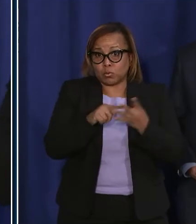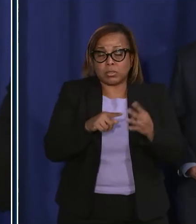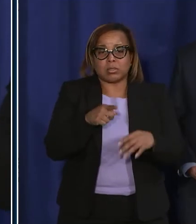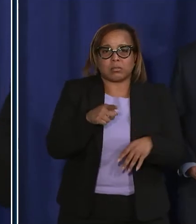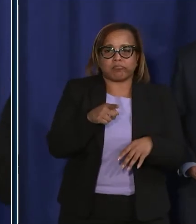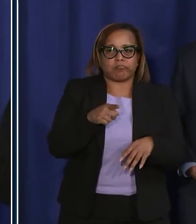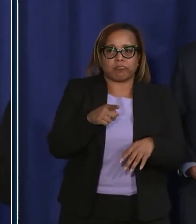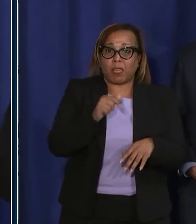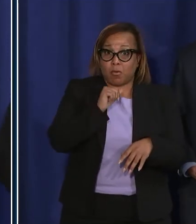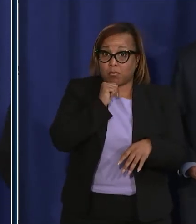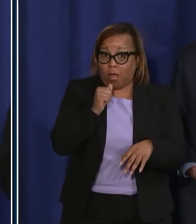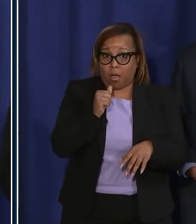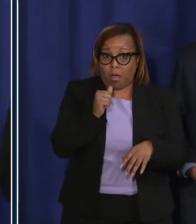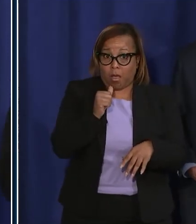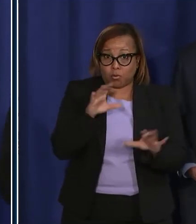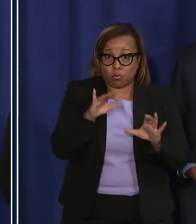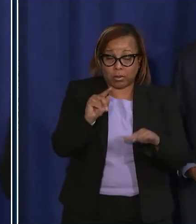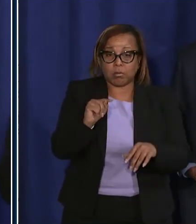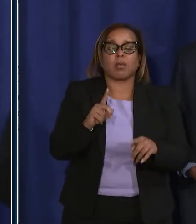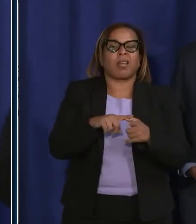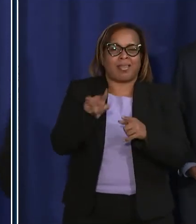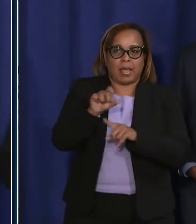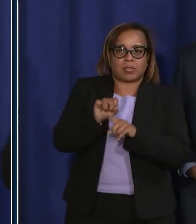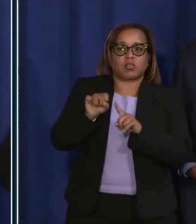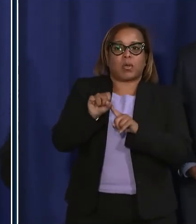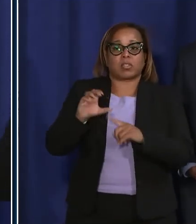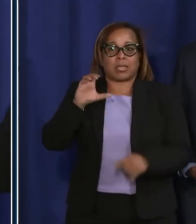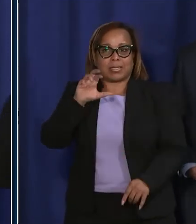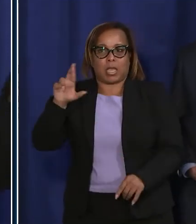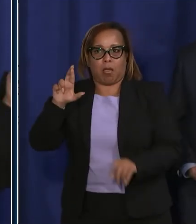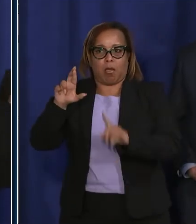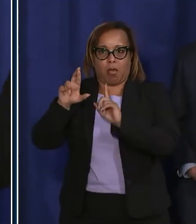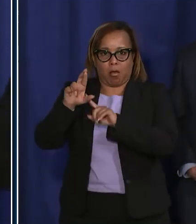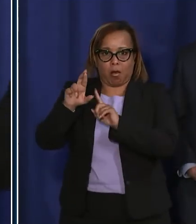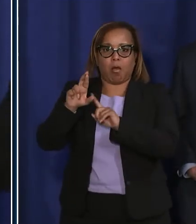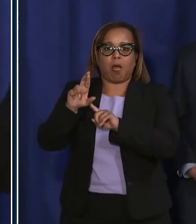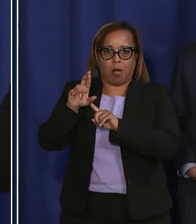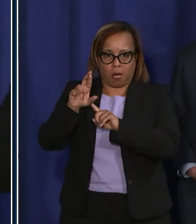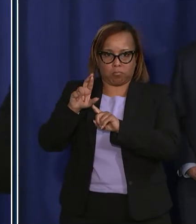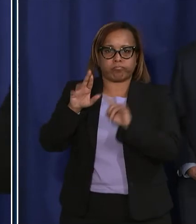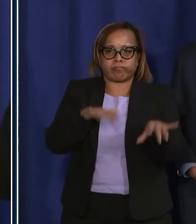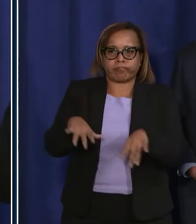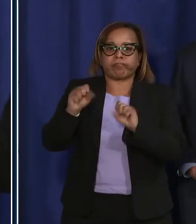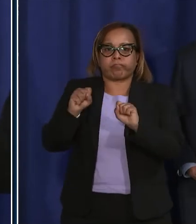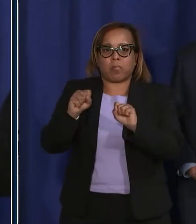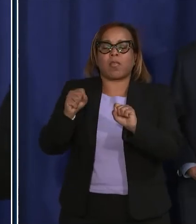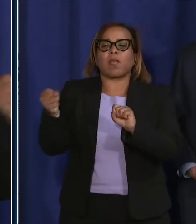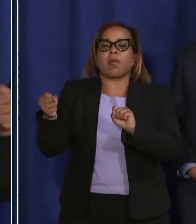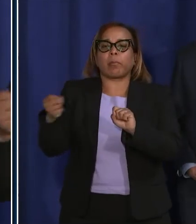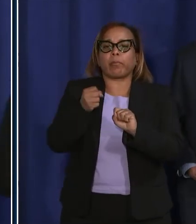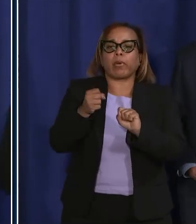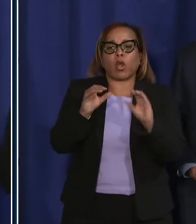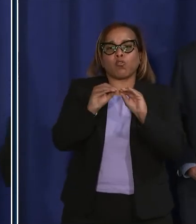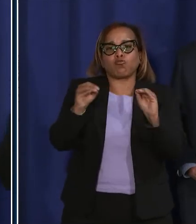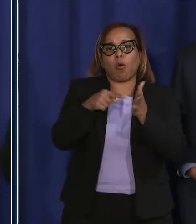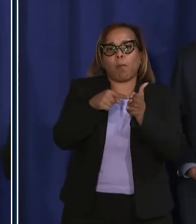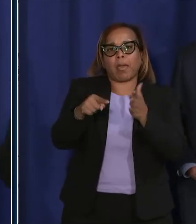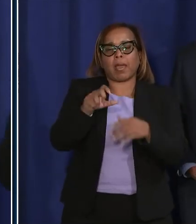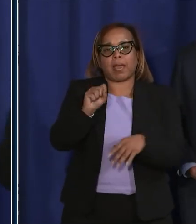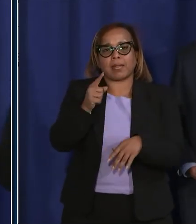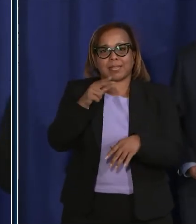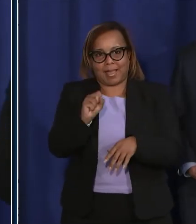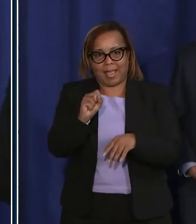not doing it. And then in those instances, a CR is being taken out. They are put into a no-pay status, and then